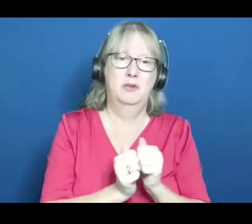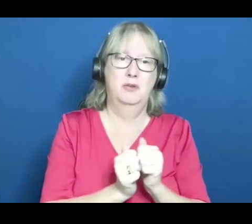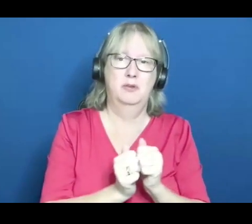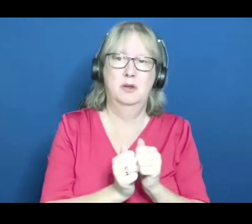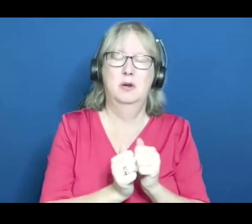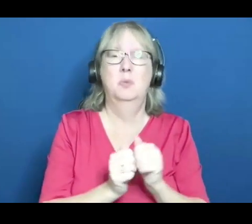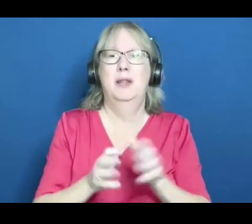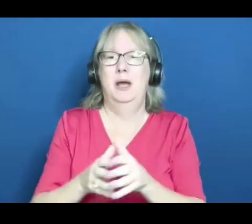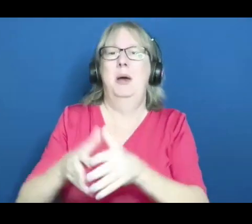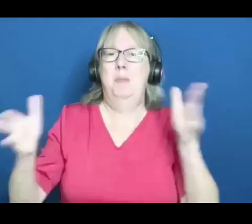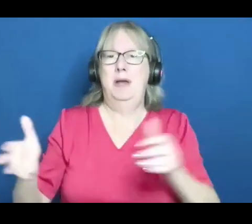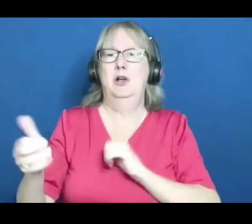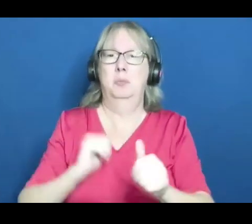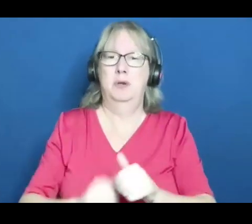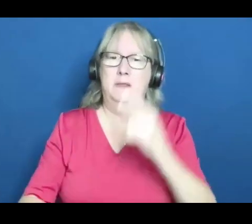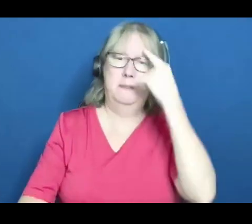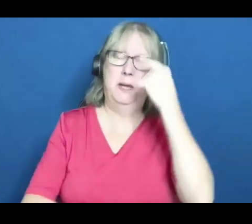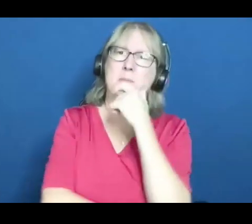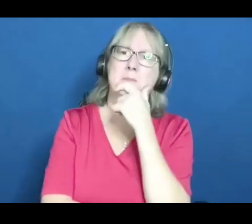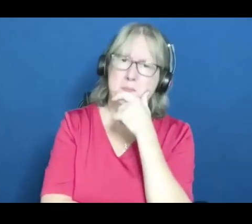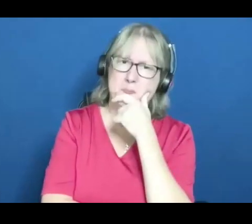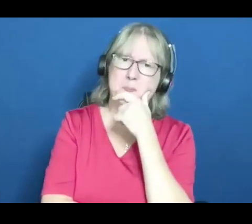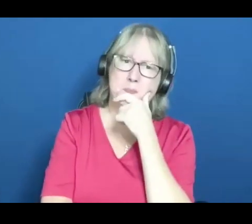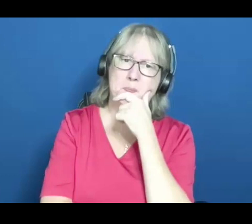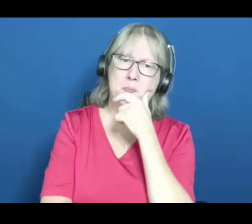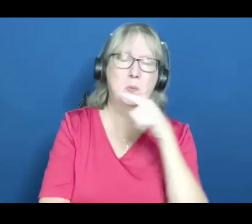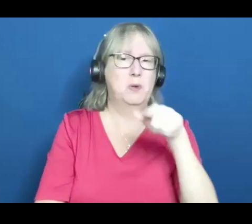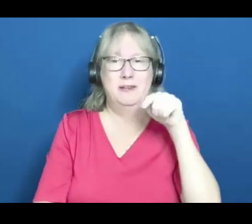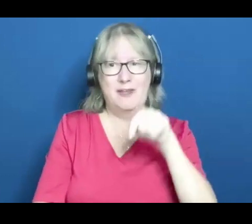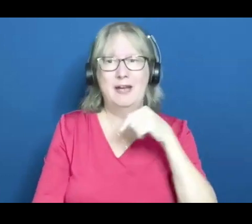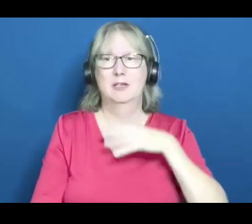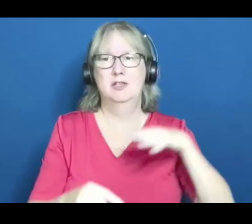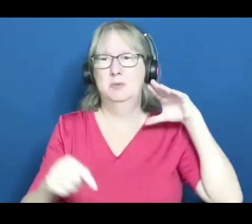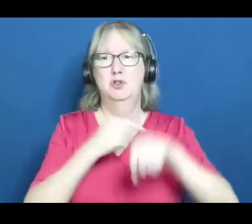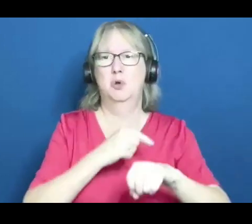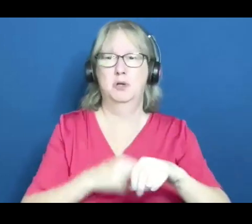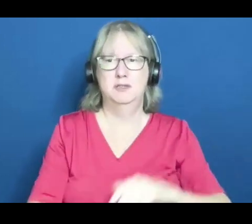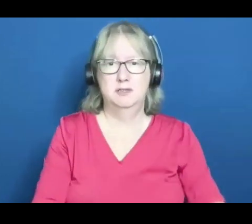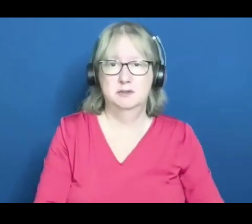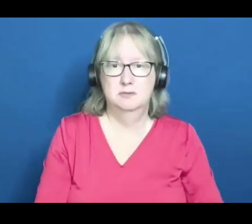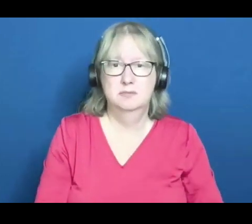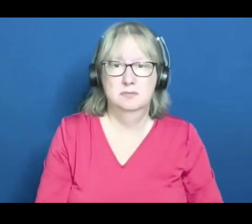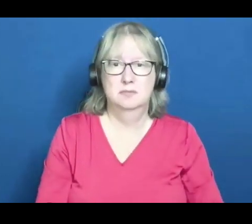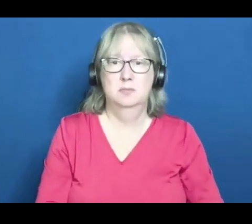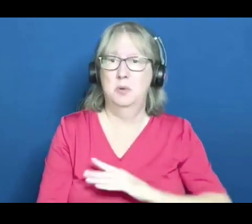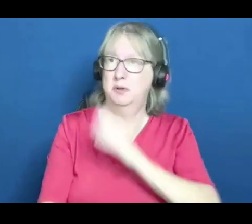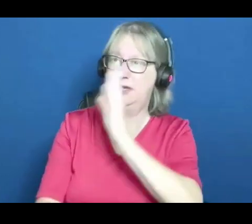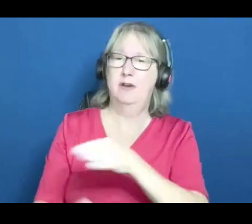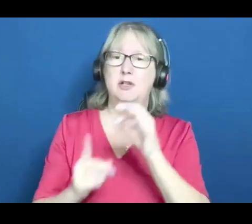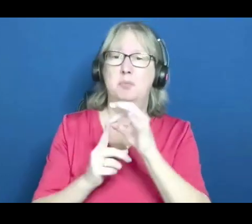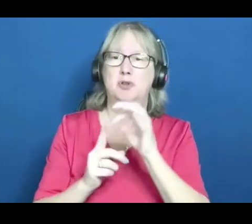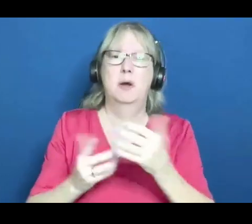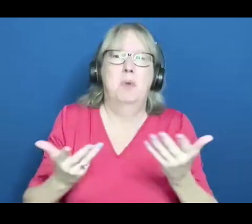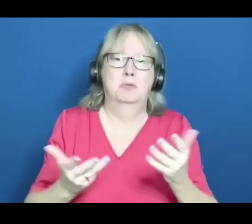larger organisations thinking, you know what, we're just gonna get this sorted quicker. We're just going to go direct to Posturite. But